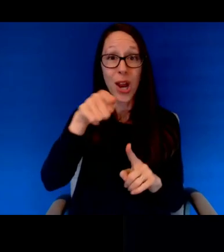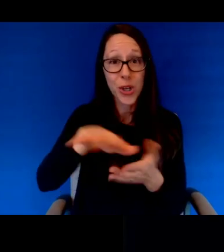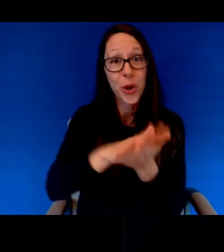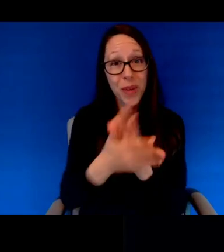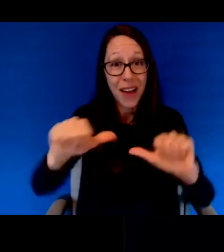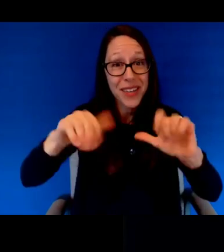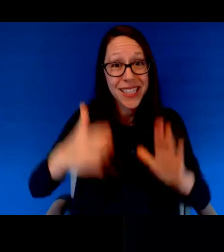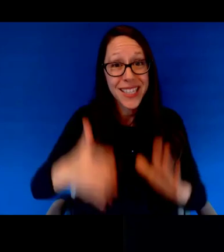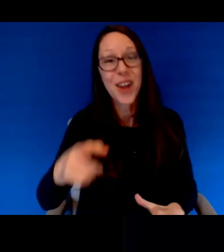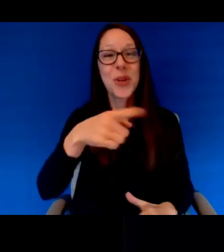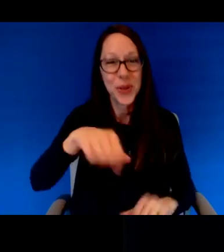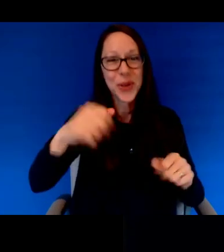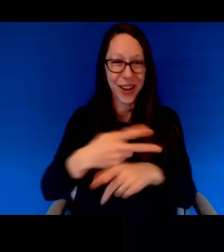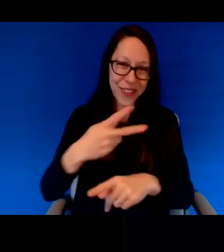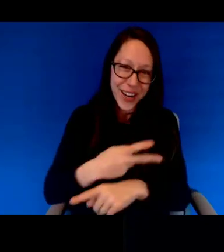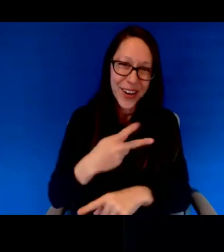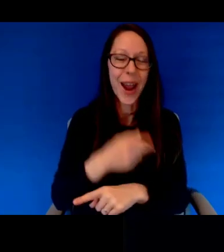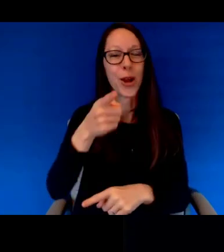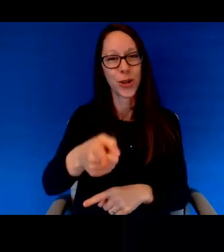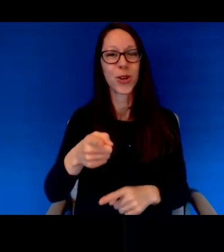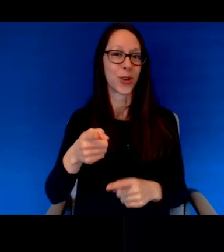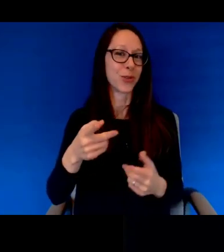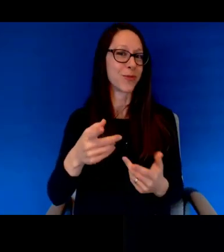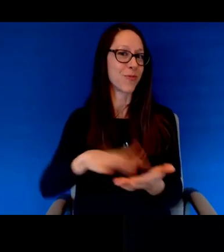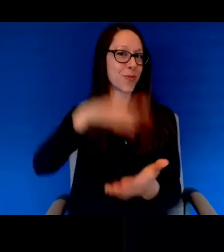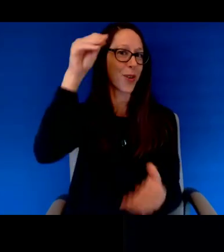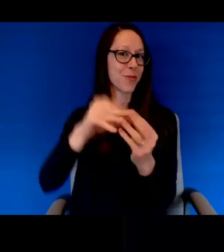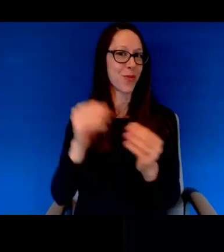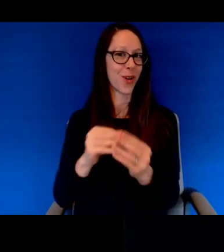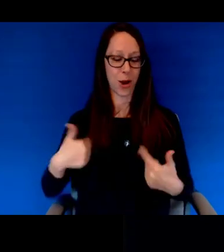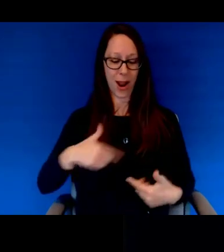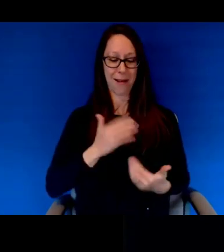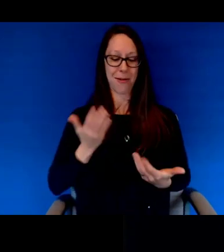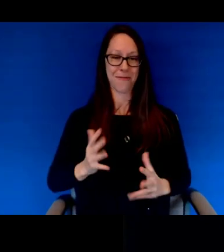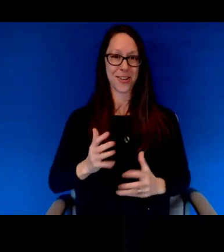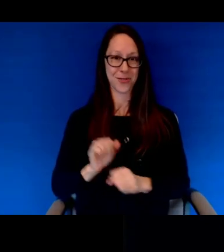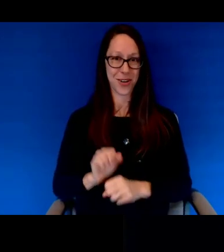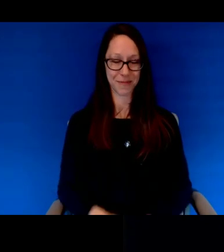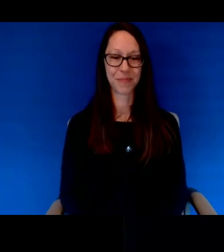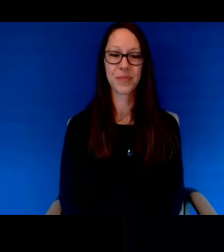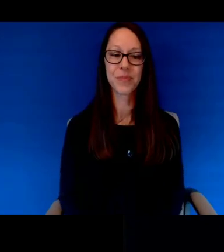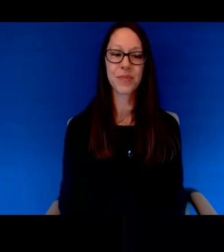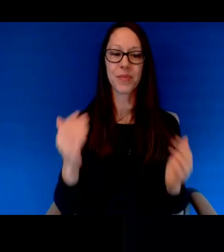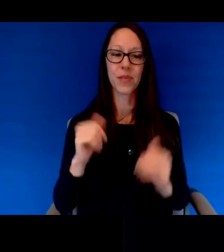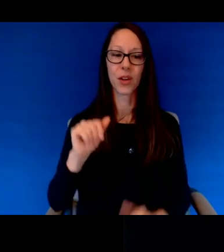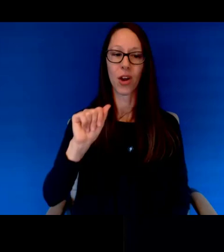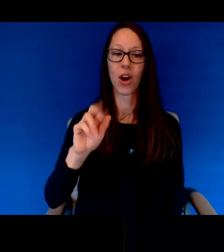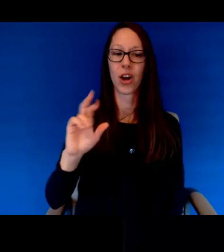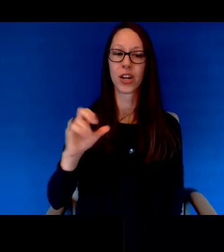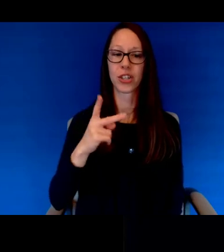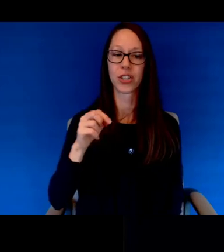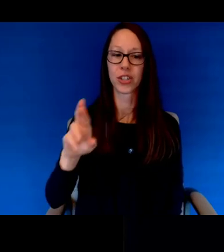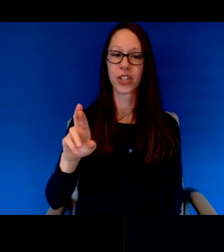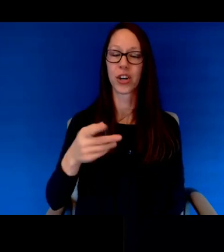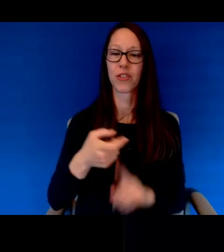can figure that out and we'll have gotten a little bit more work done. Great. We got a question from Yeah. Archer from Spring Hill Elementary in